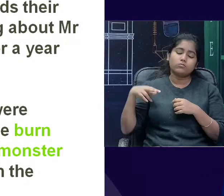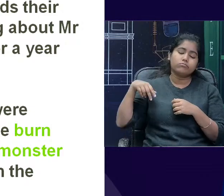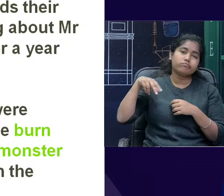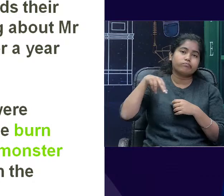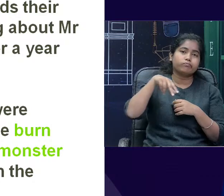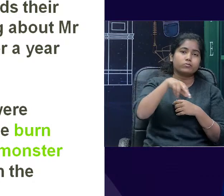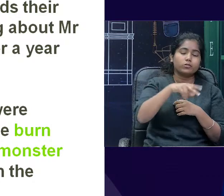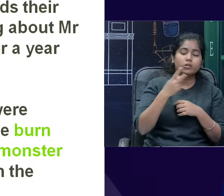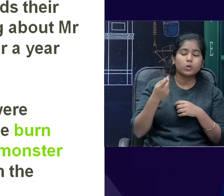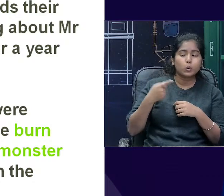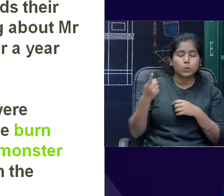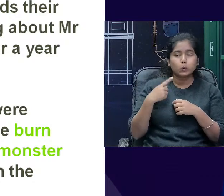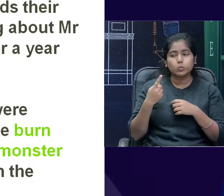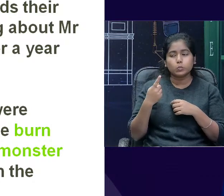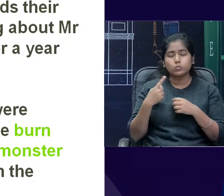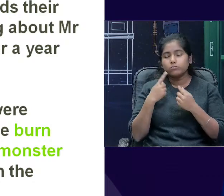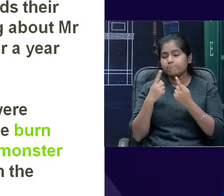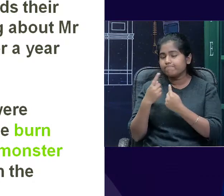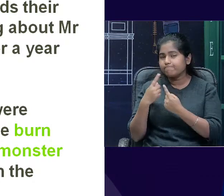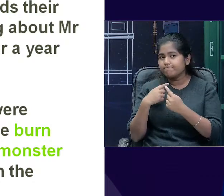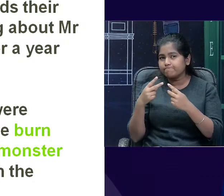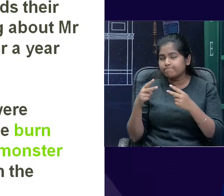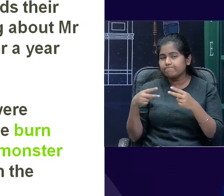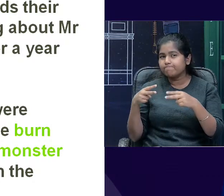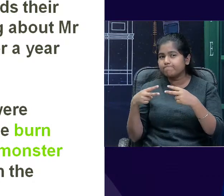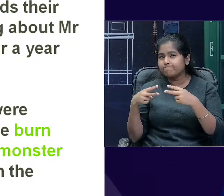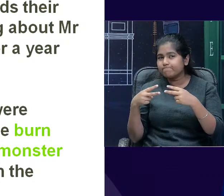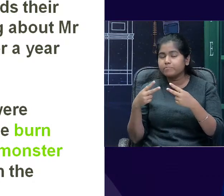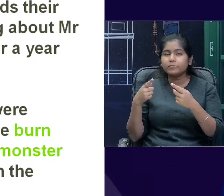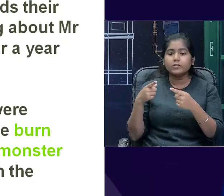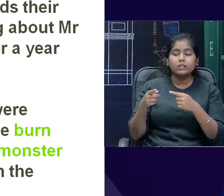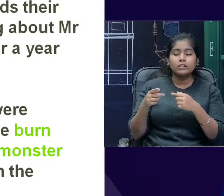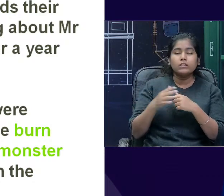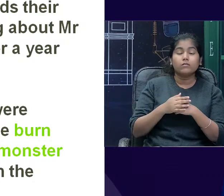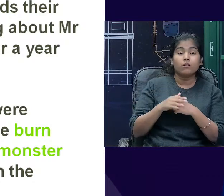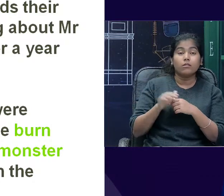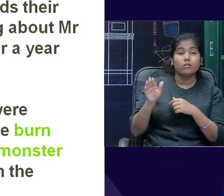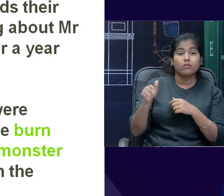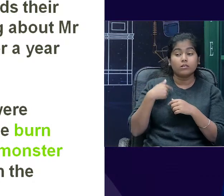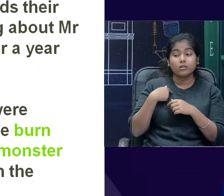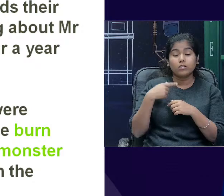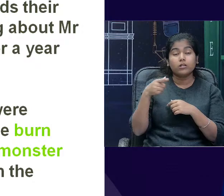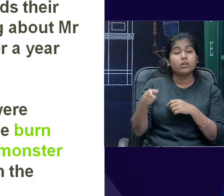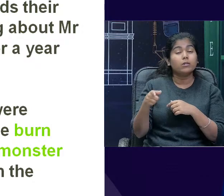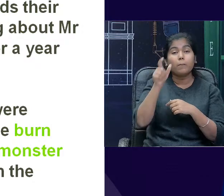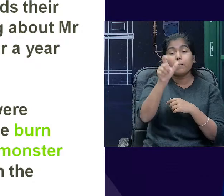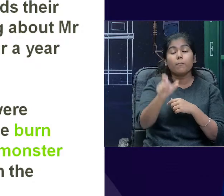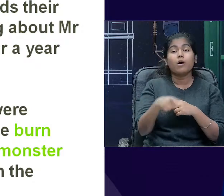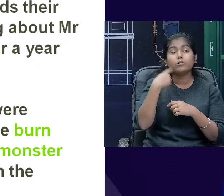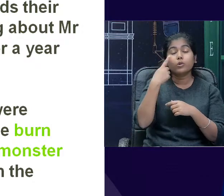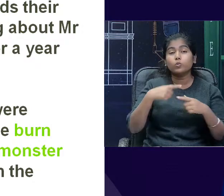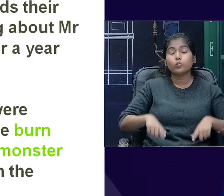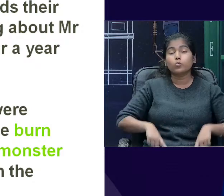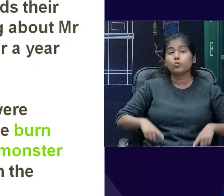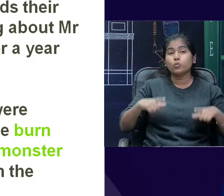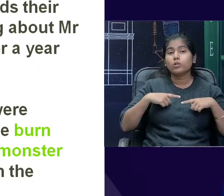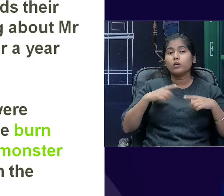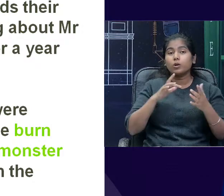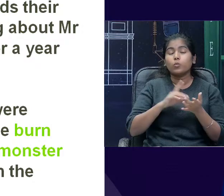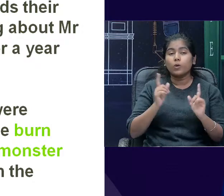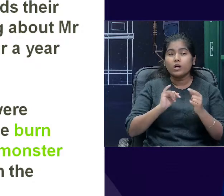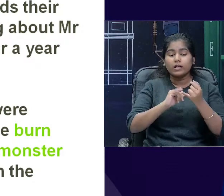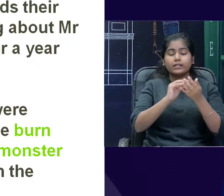began talking about Mr. Nath. He had been living at Shankar house for over a year and